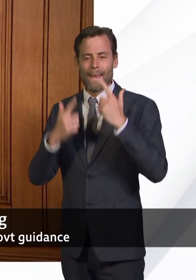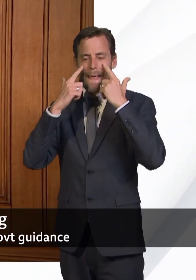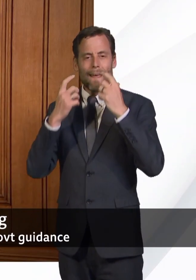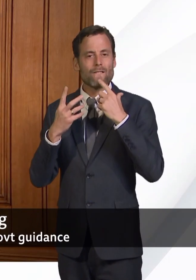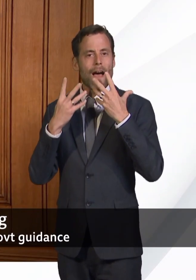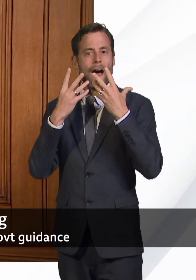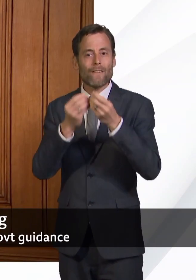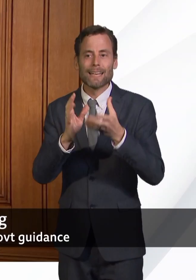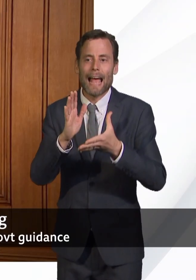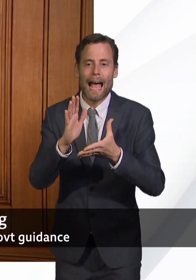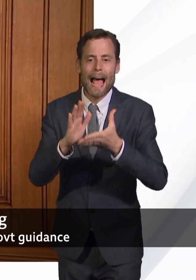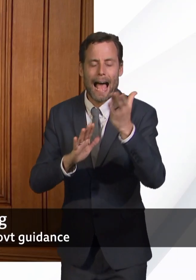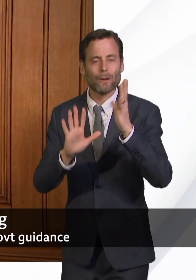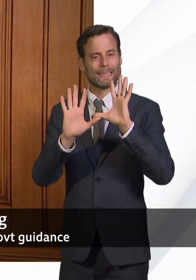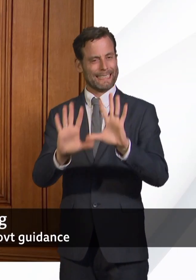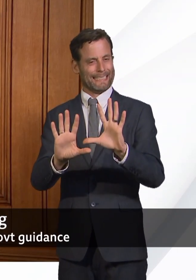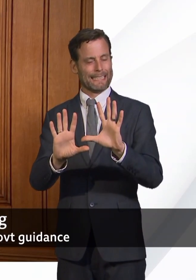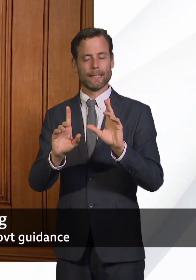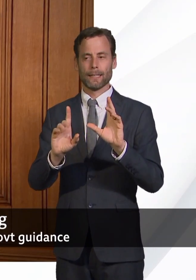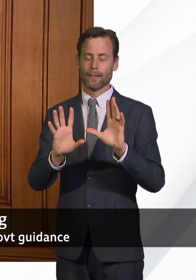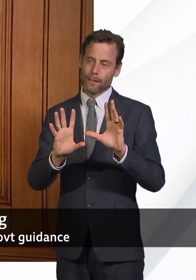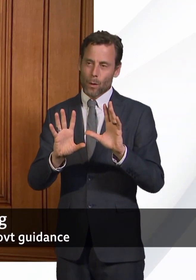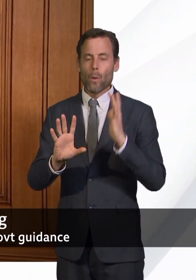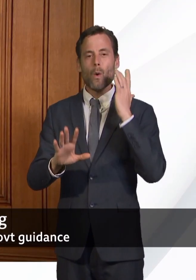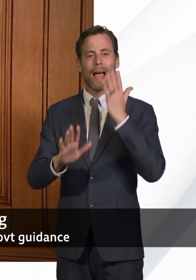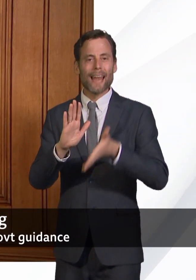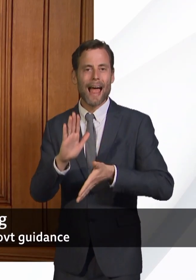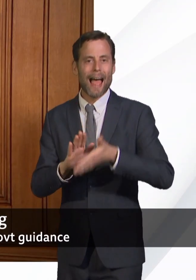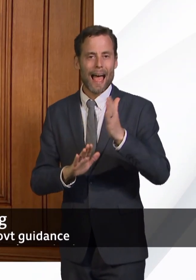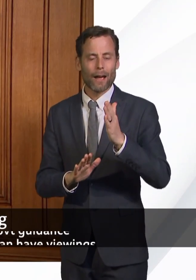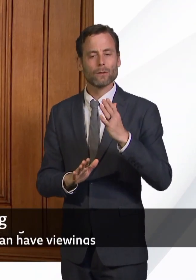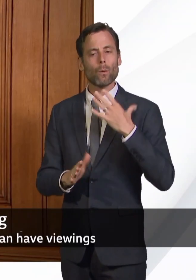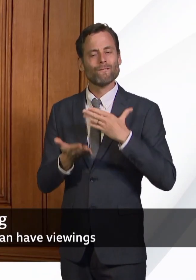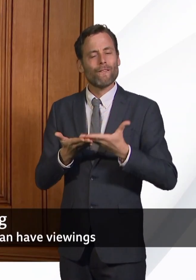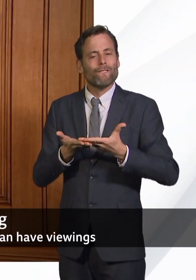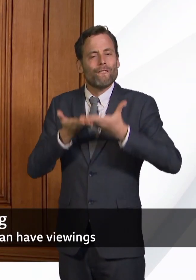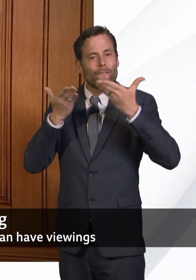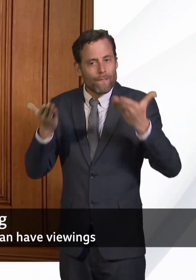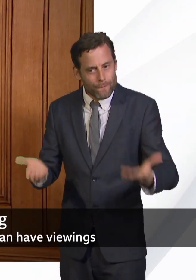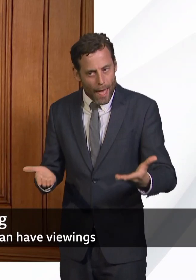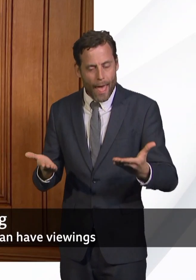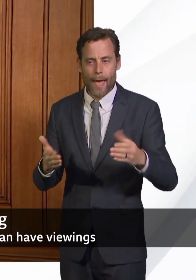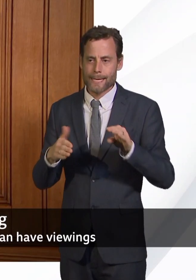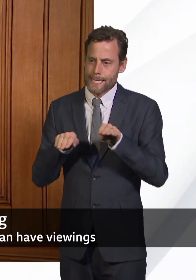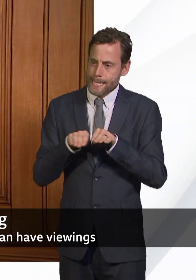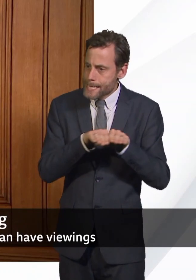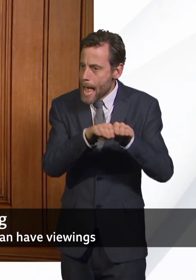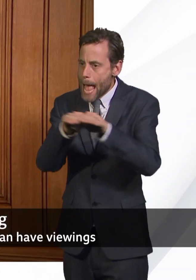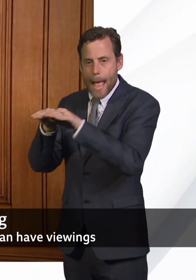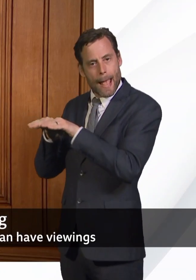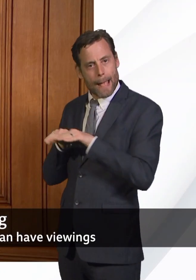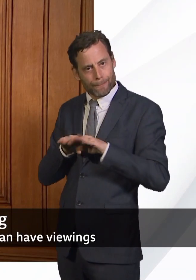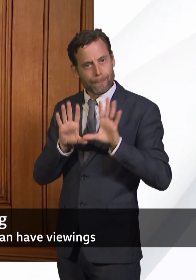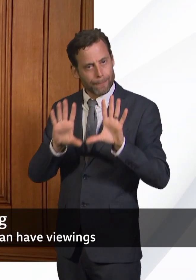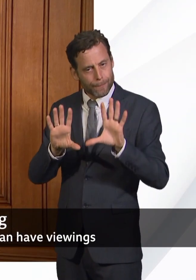social advice, but it gets, to make it a very fair intervention and consistent with public health advice, it